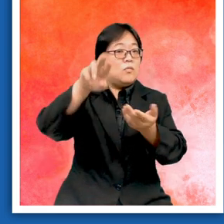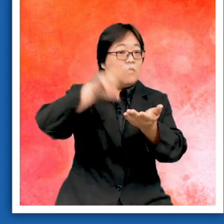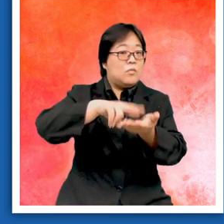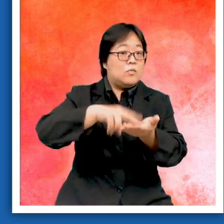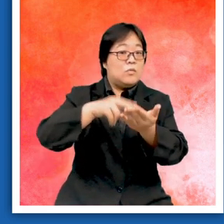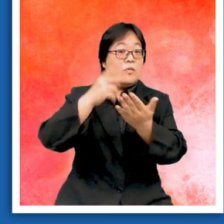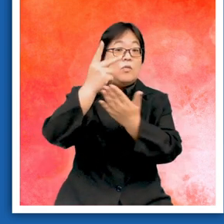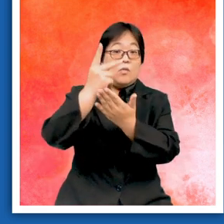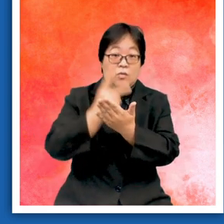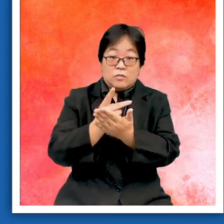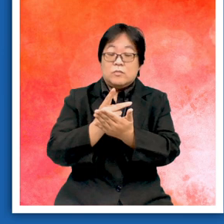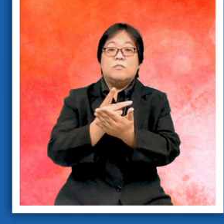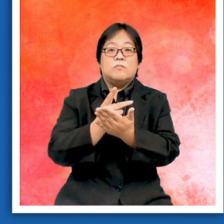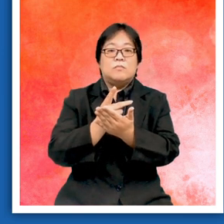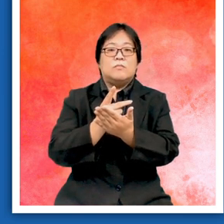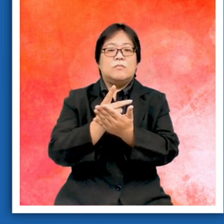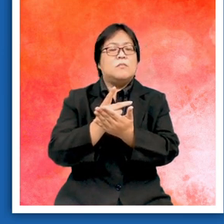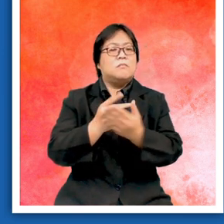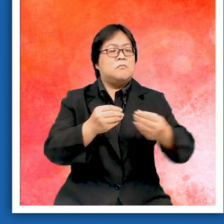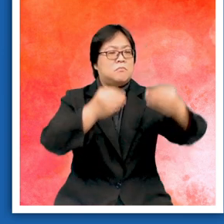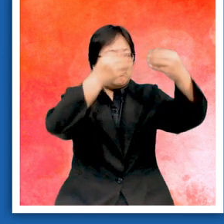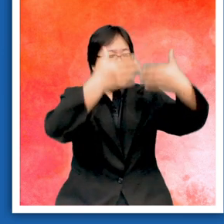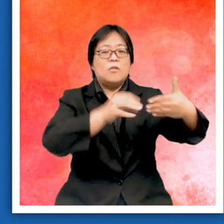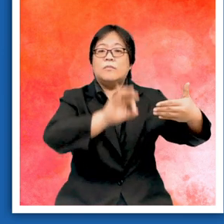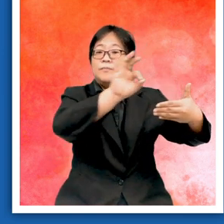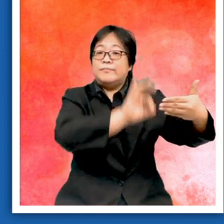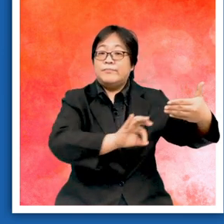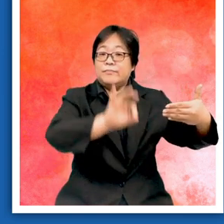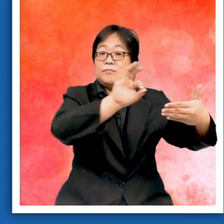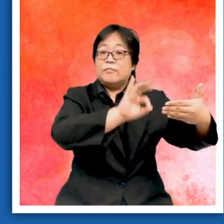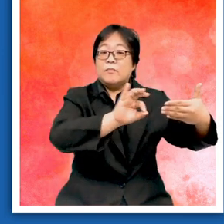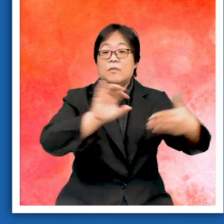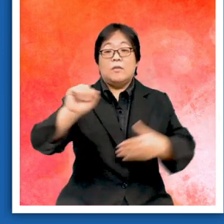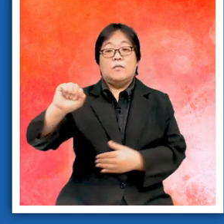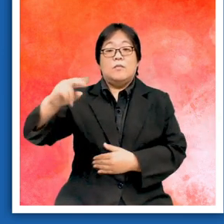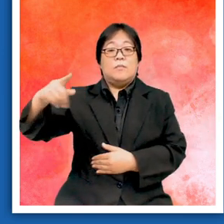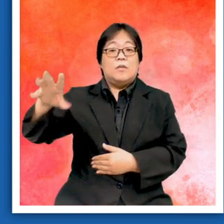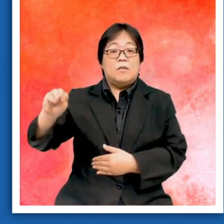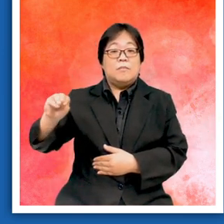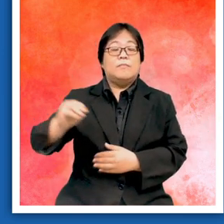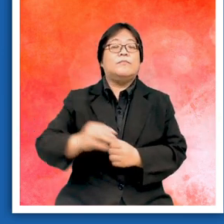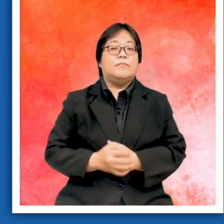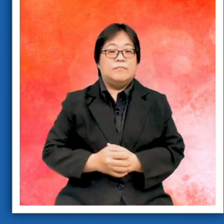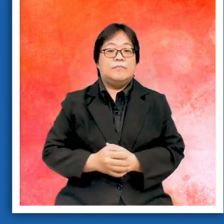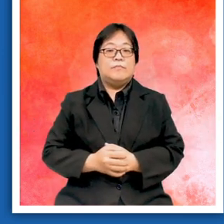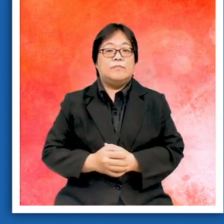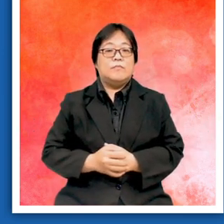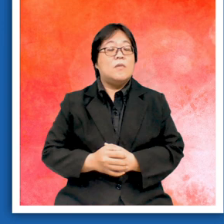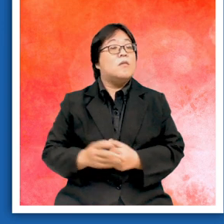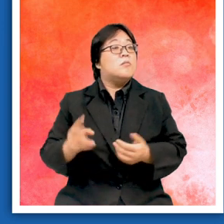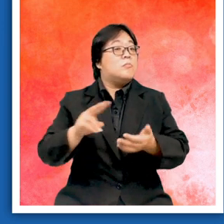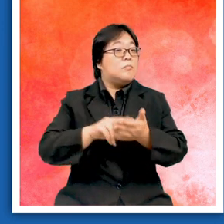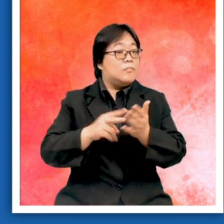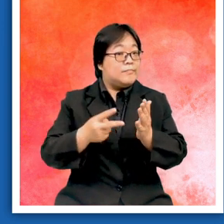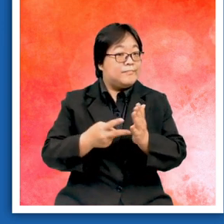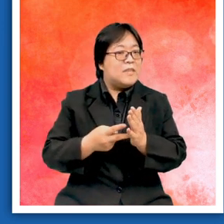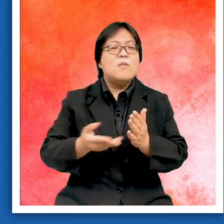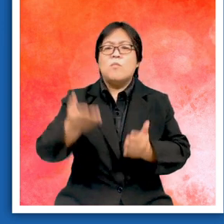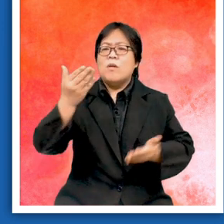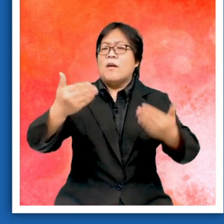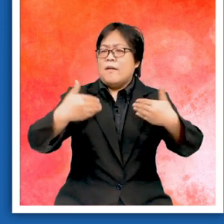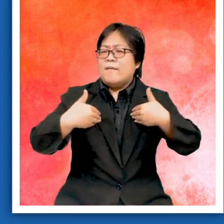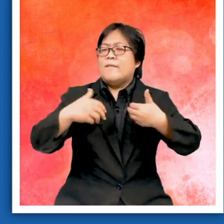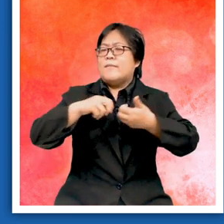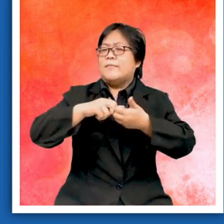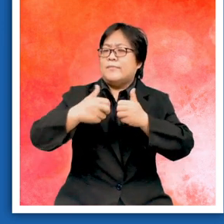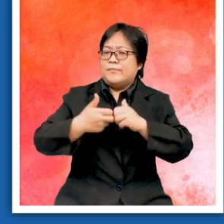When your registered course or courses doesn't appear in Spectrum, normally it suggests